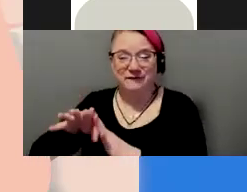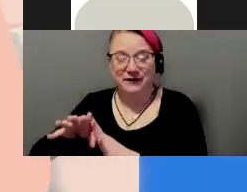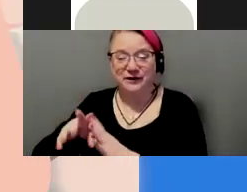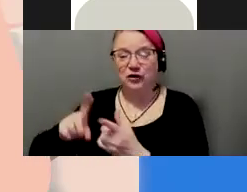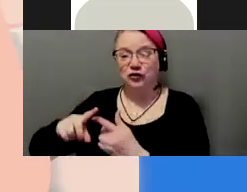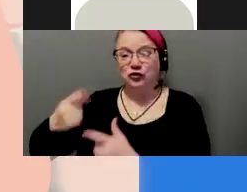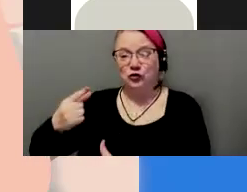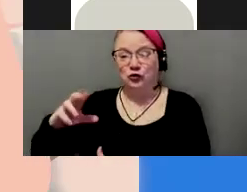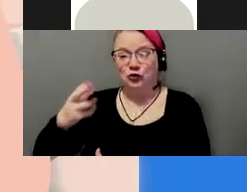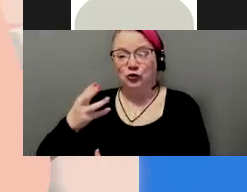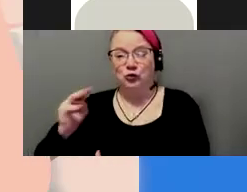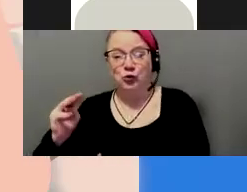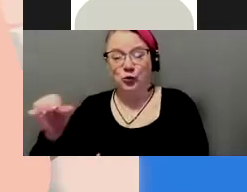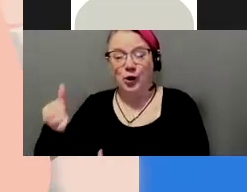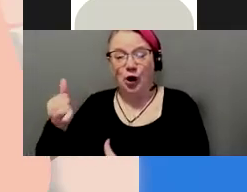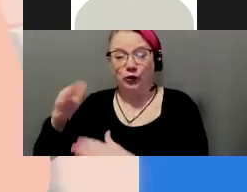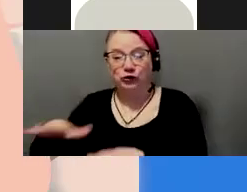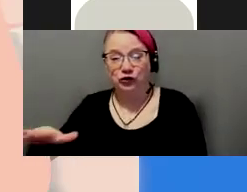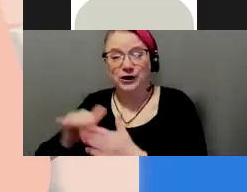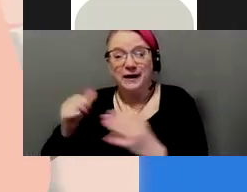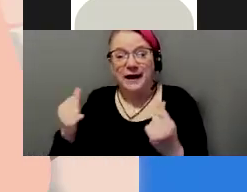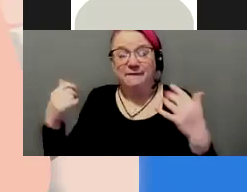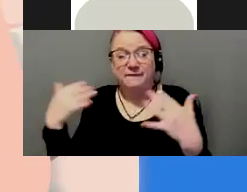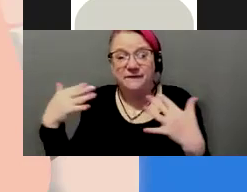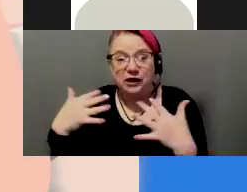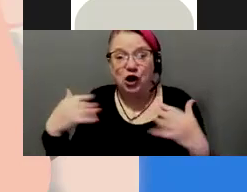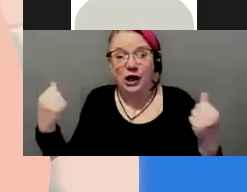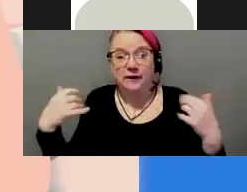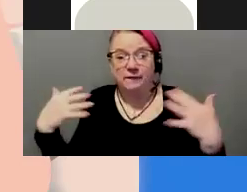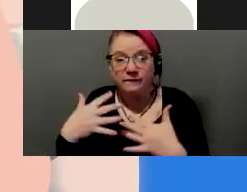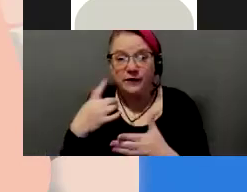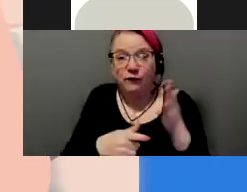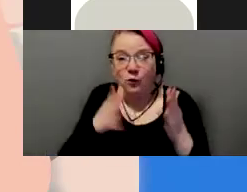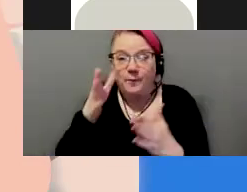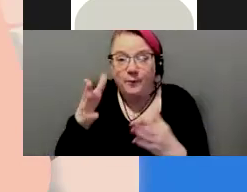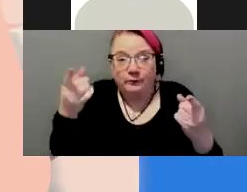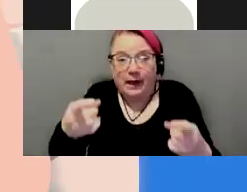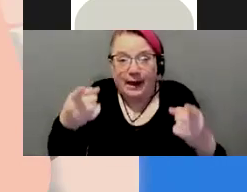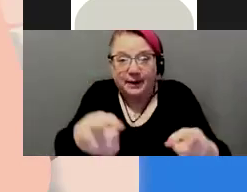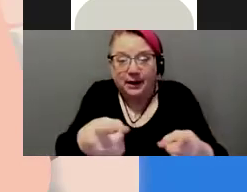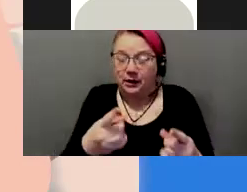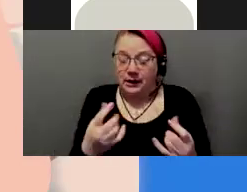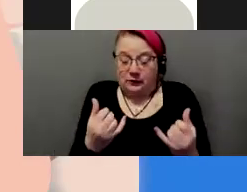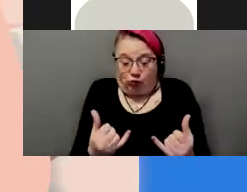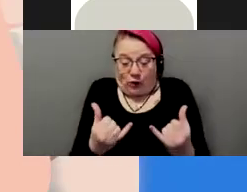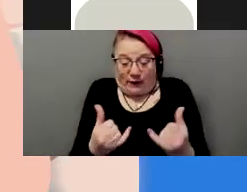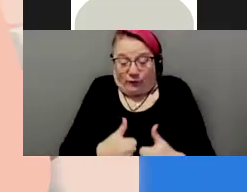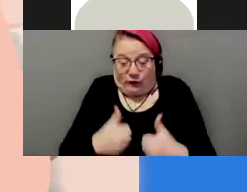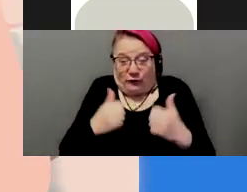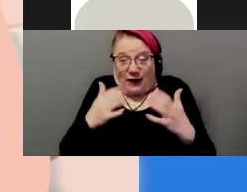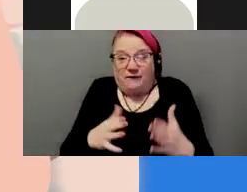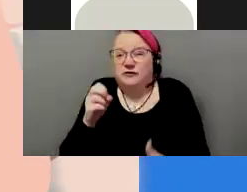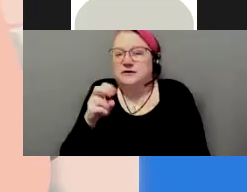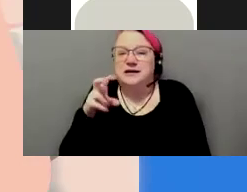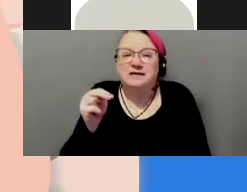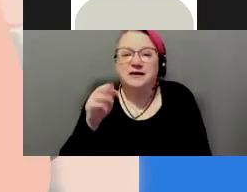other children. This fear and the fear of what might happen is present for these survivors, even if the image has been